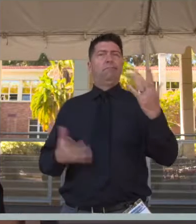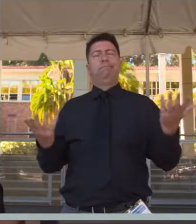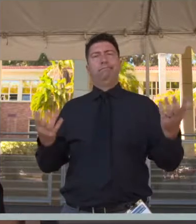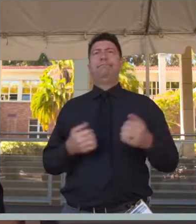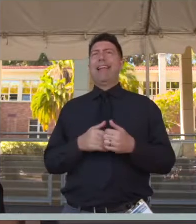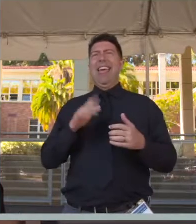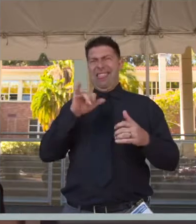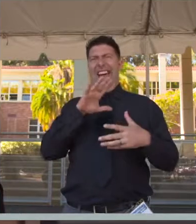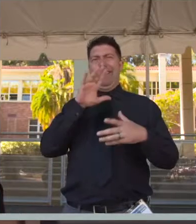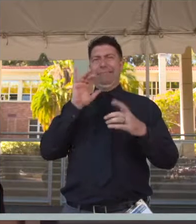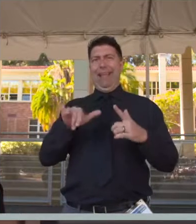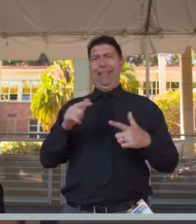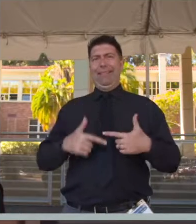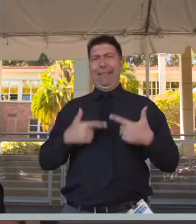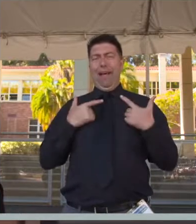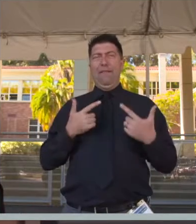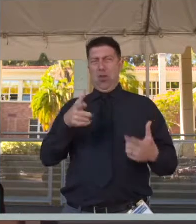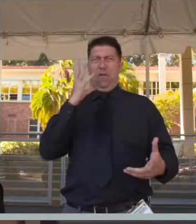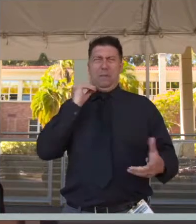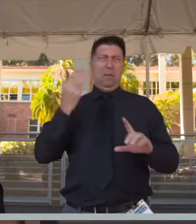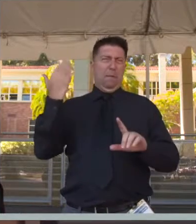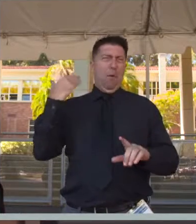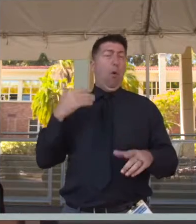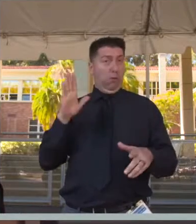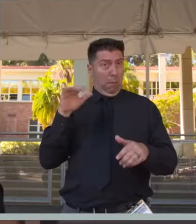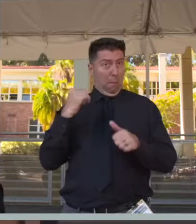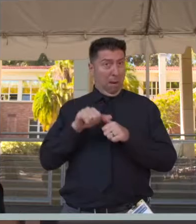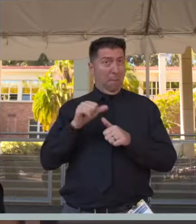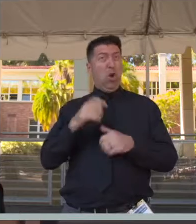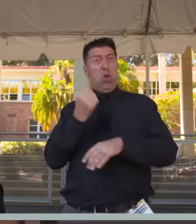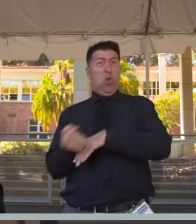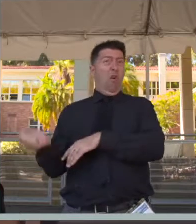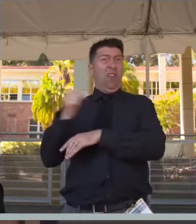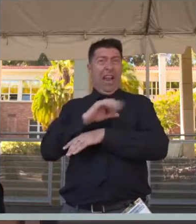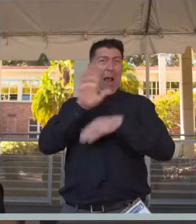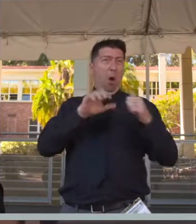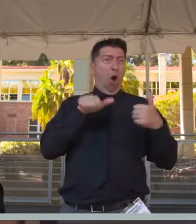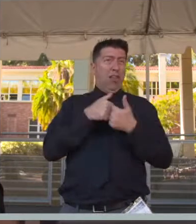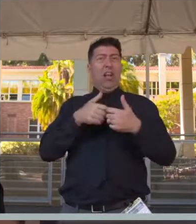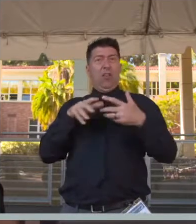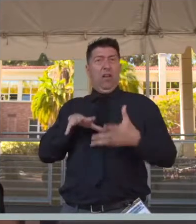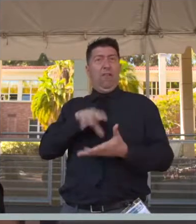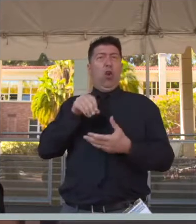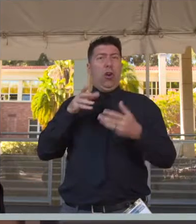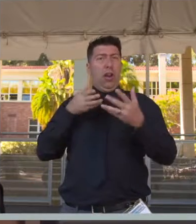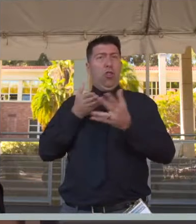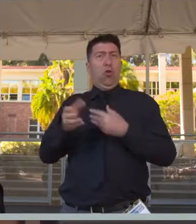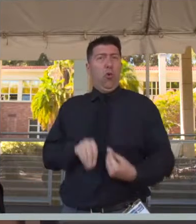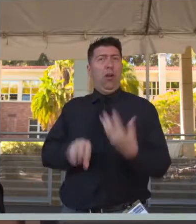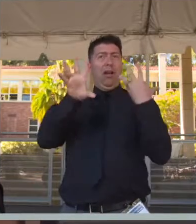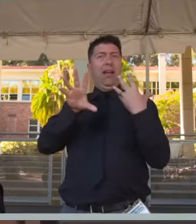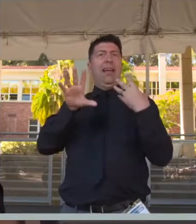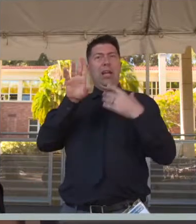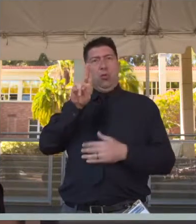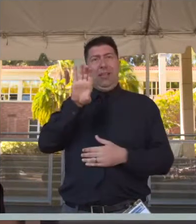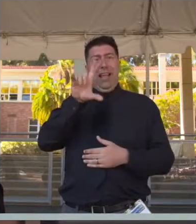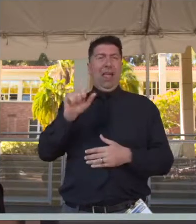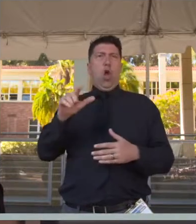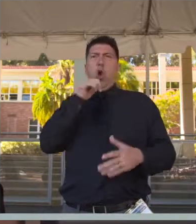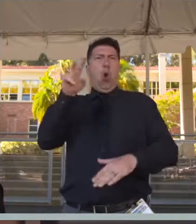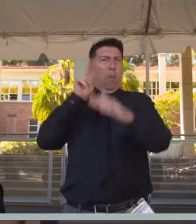You've experienced this situation before. Remember, you overcame the challenges of learning remotely at UCLA. And who saw